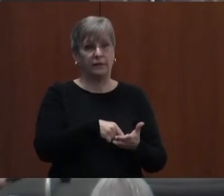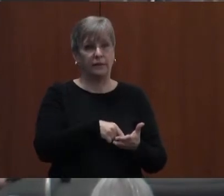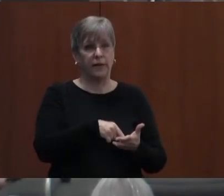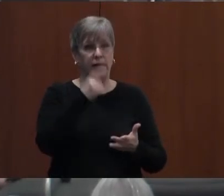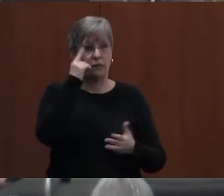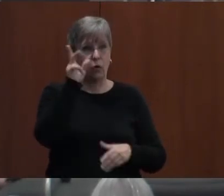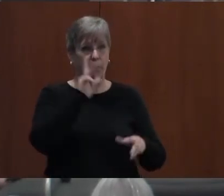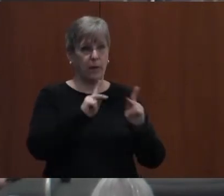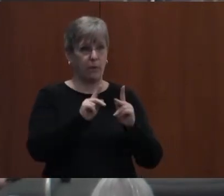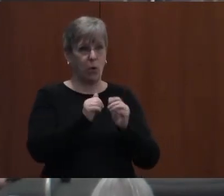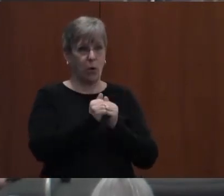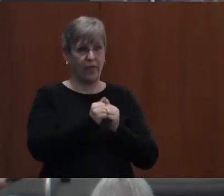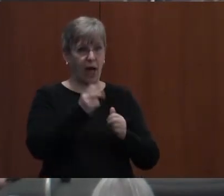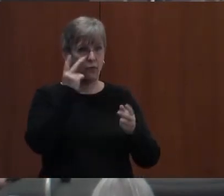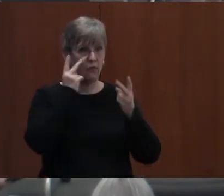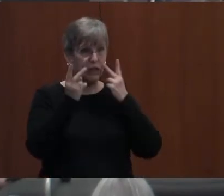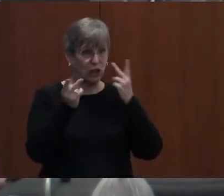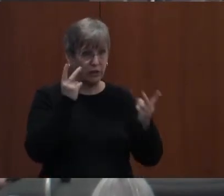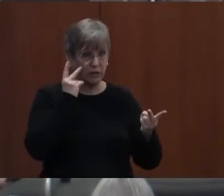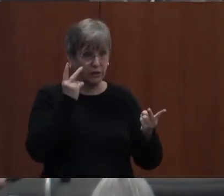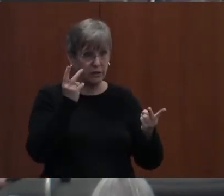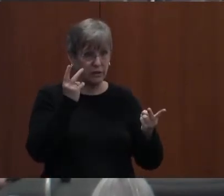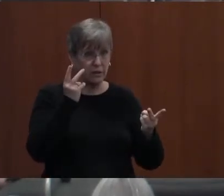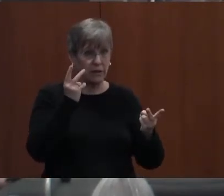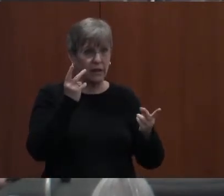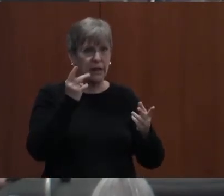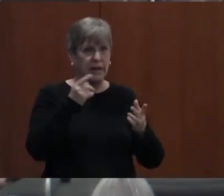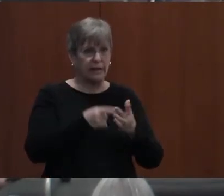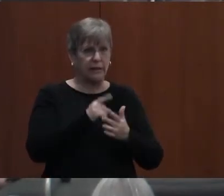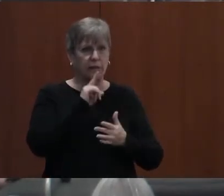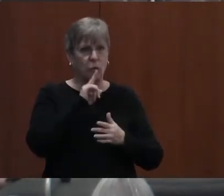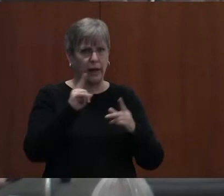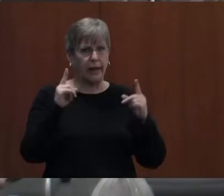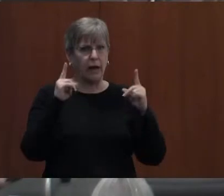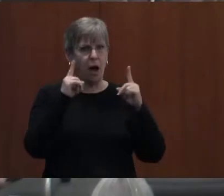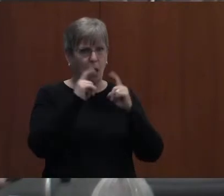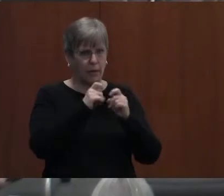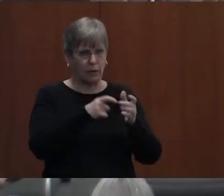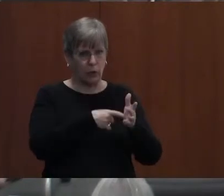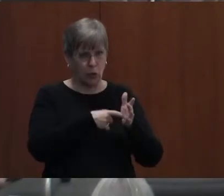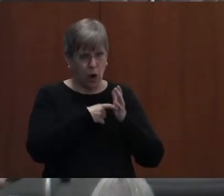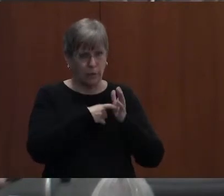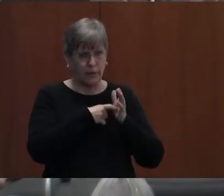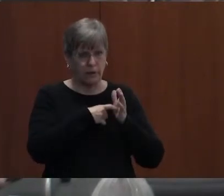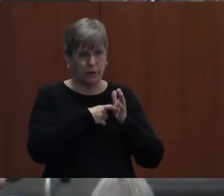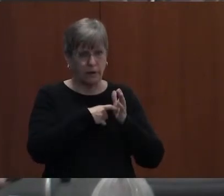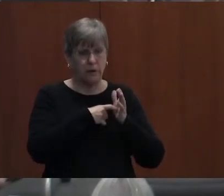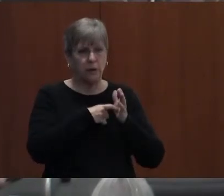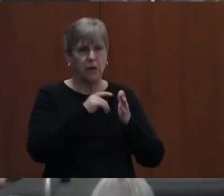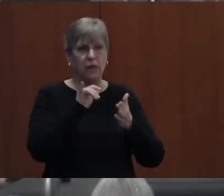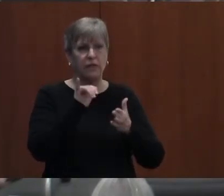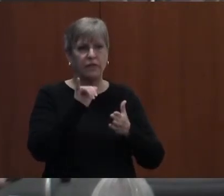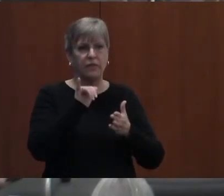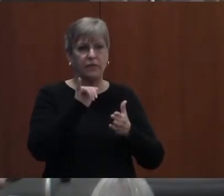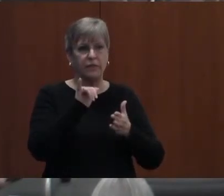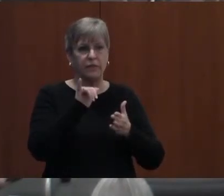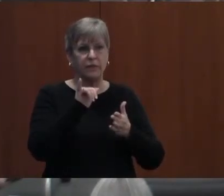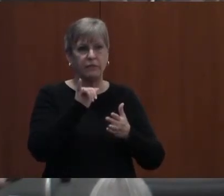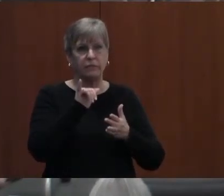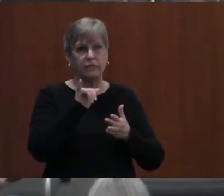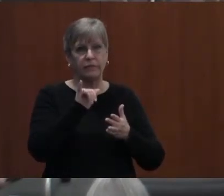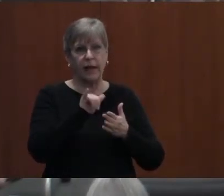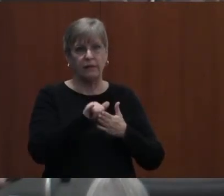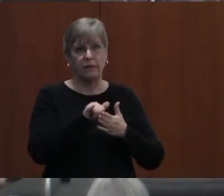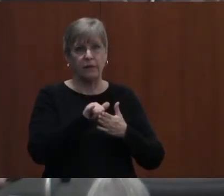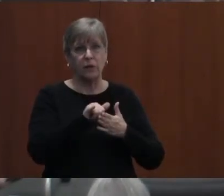for people without vision. And this is a really complex requirement that, because to